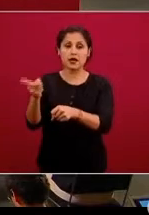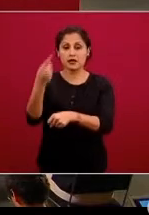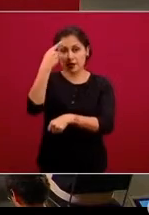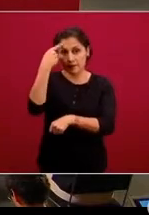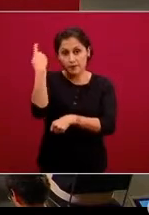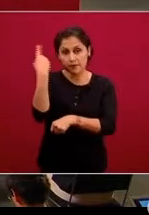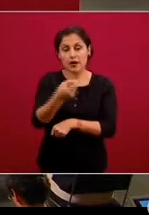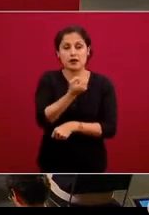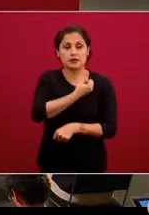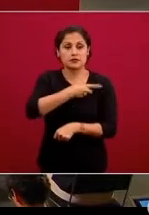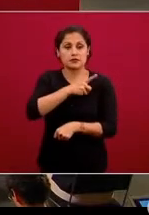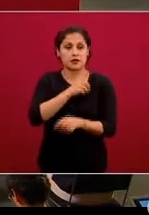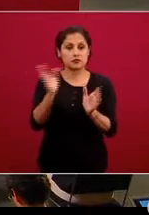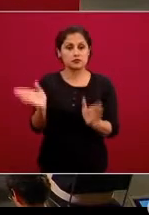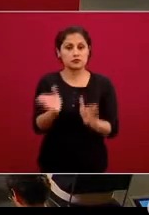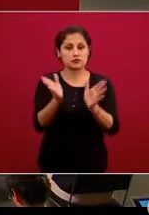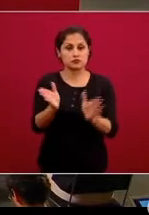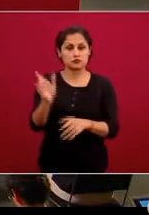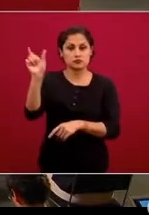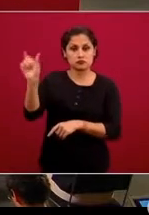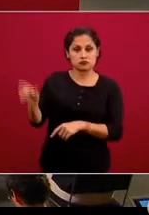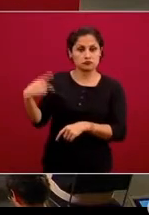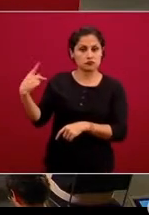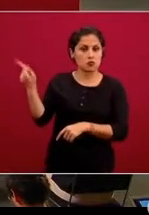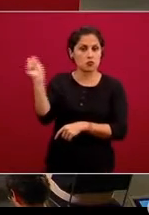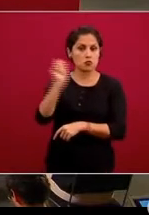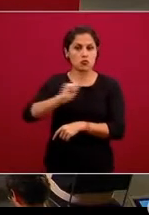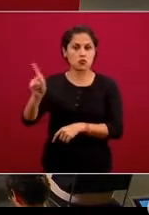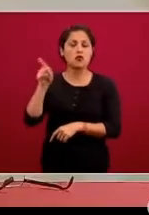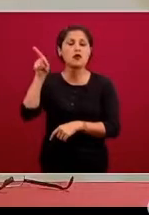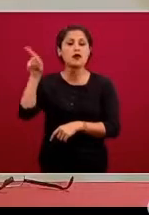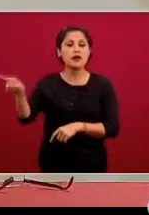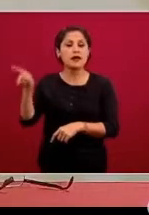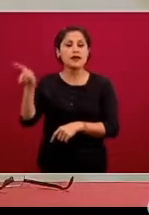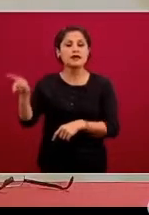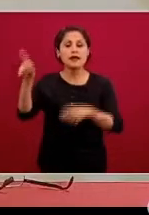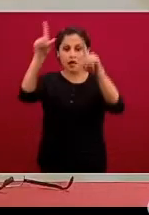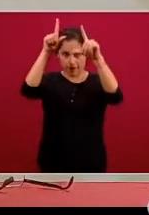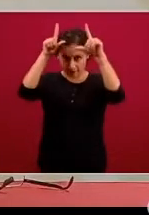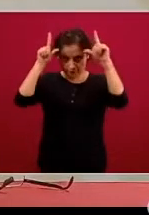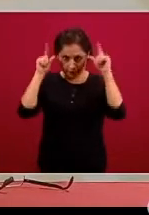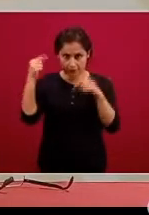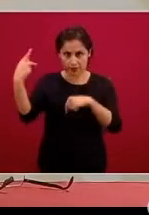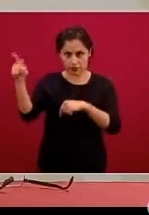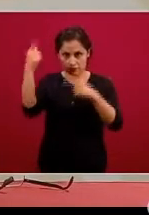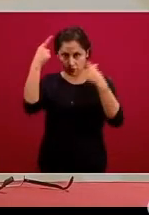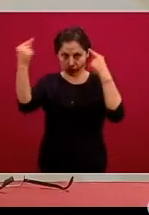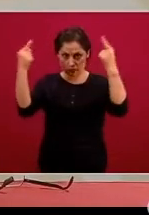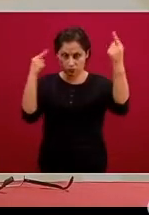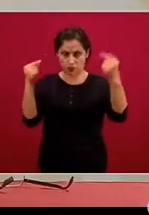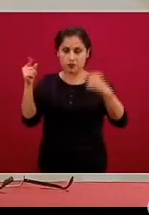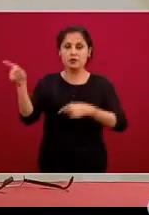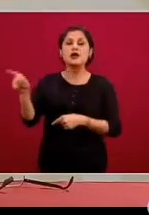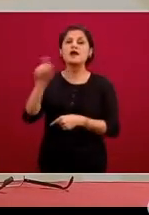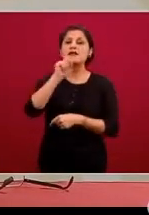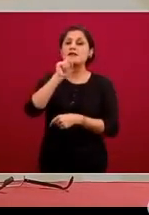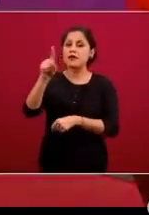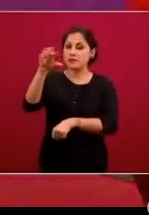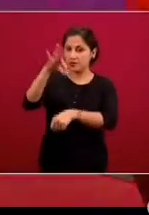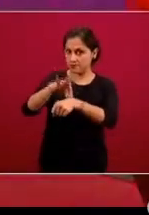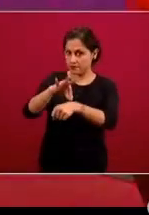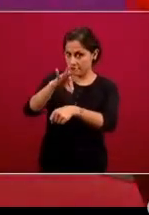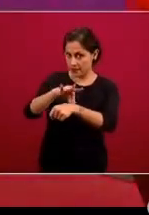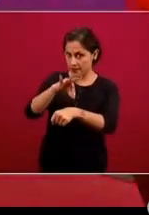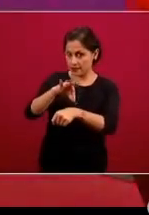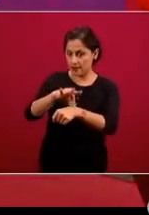She's a marvelous professional, very competent. She was originally a general nurse, then she became